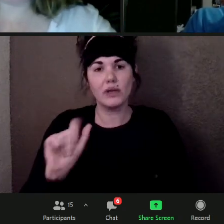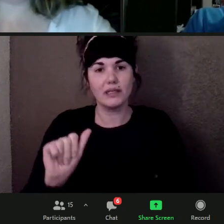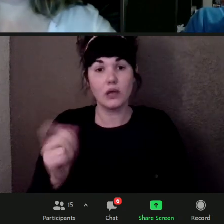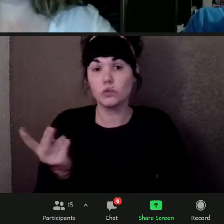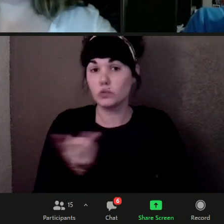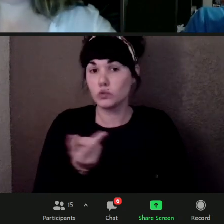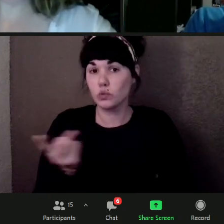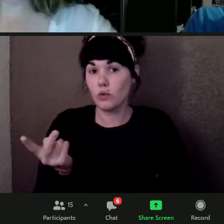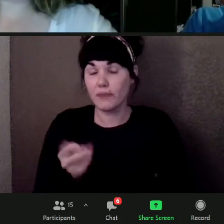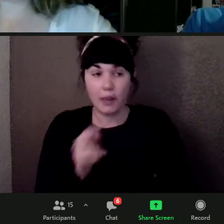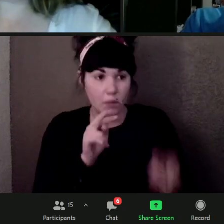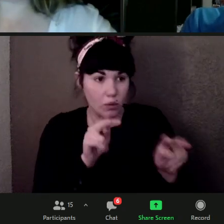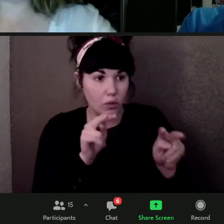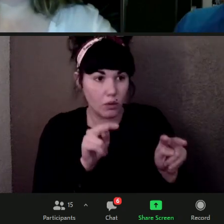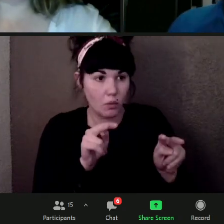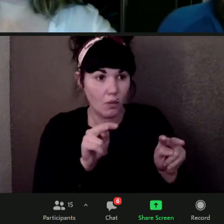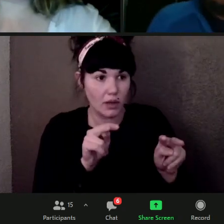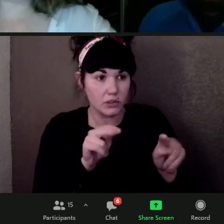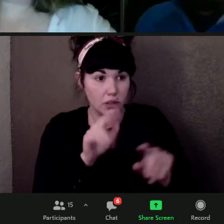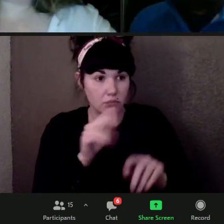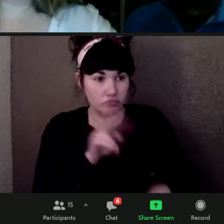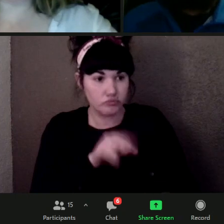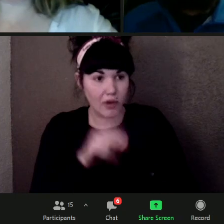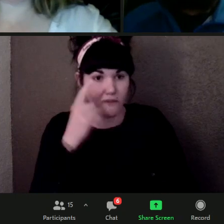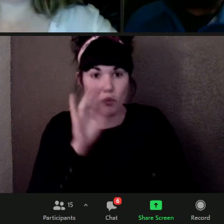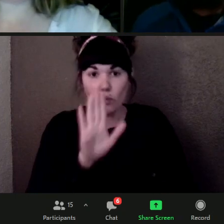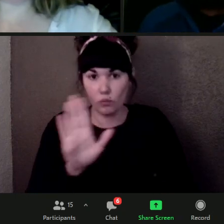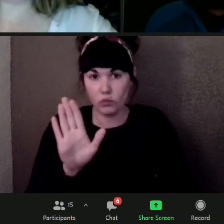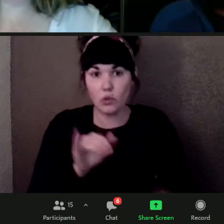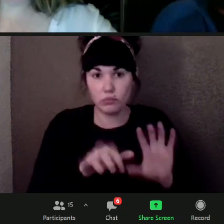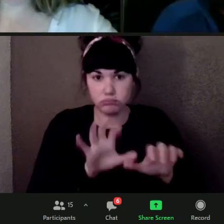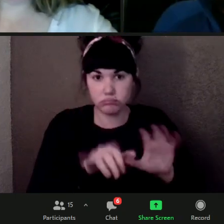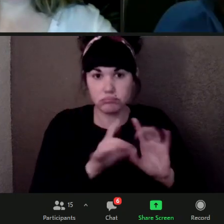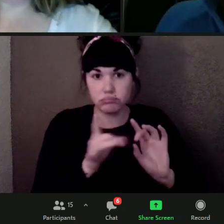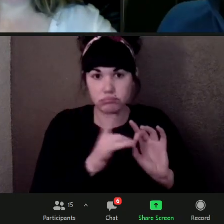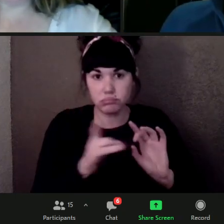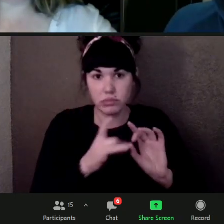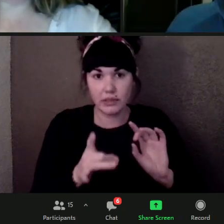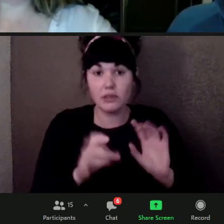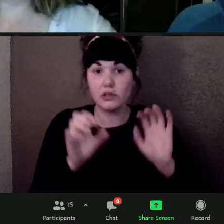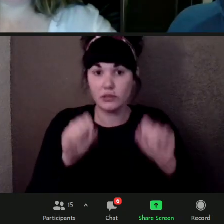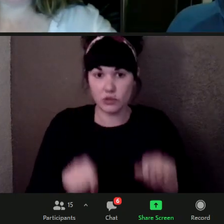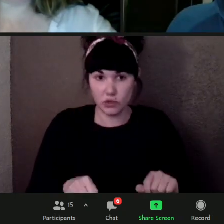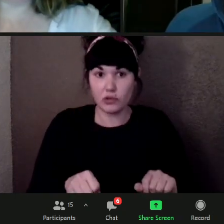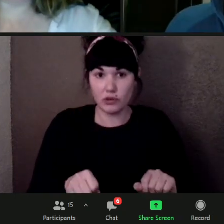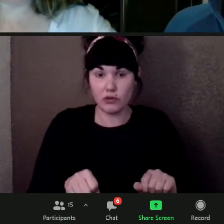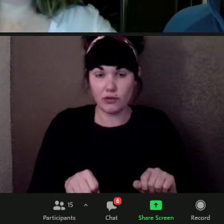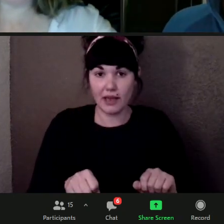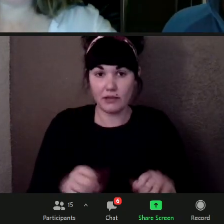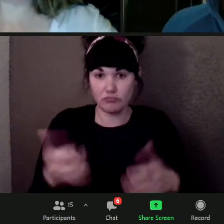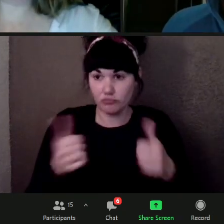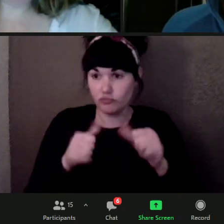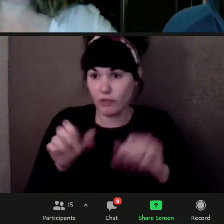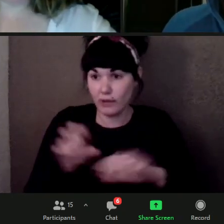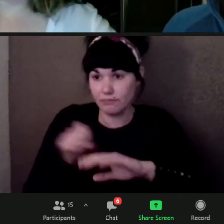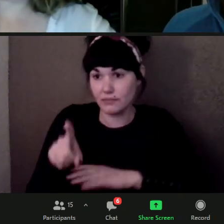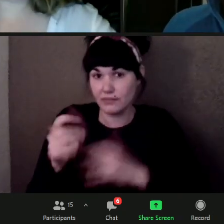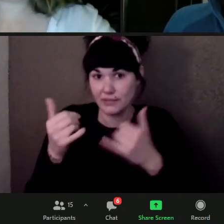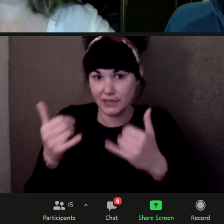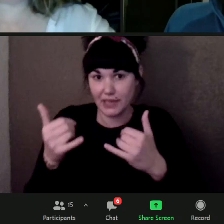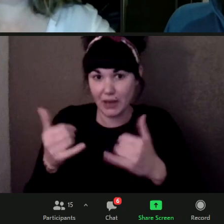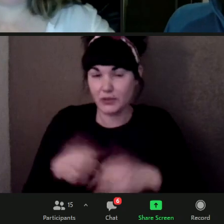the chat. And you can test them right now, make sure that they're on their game